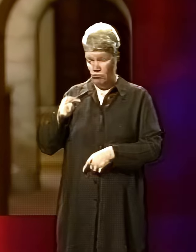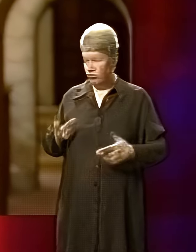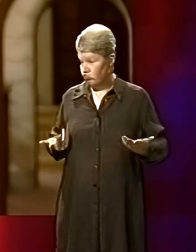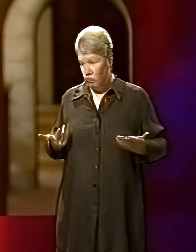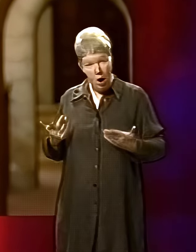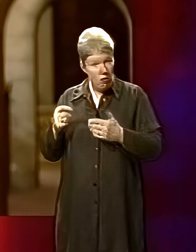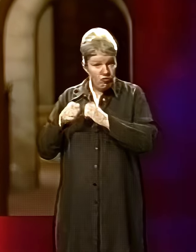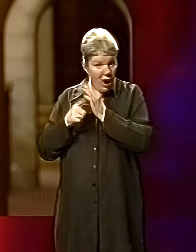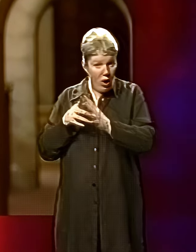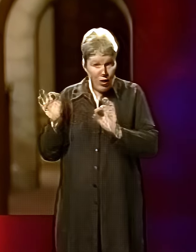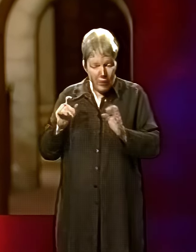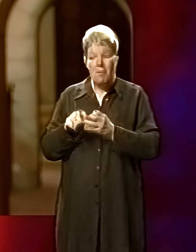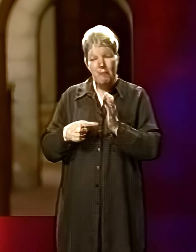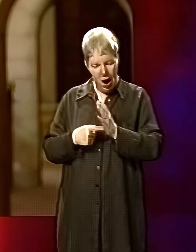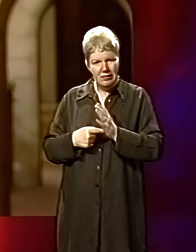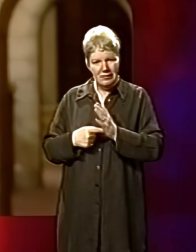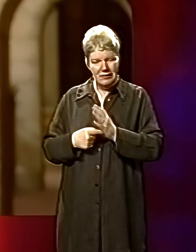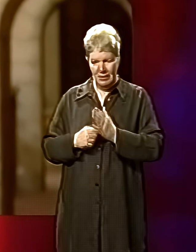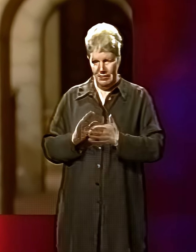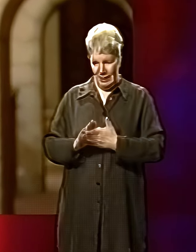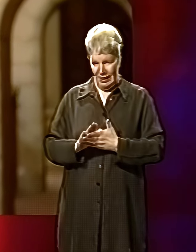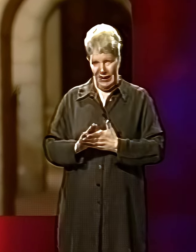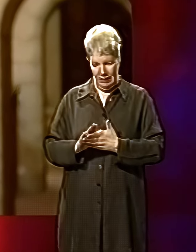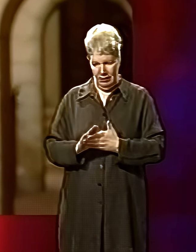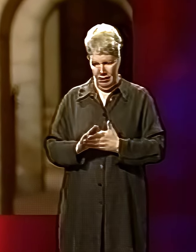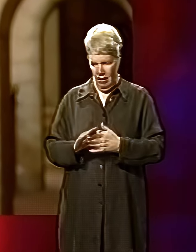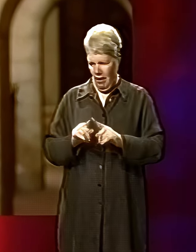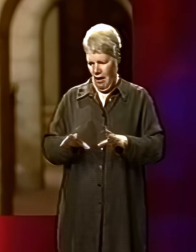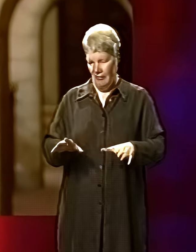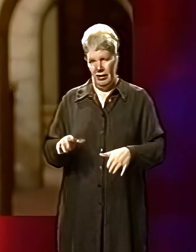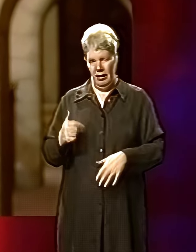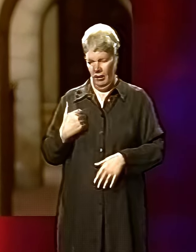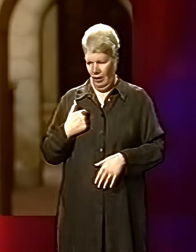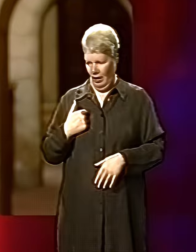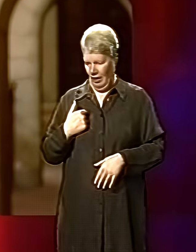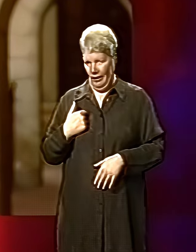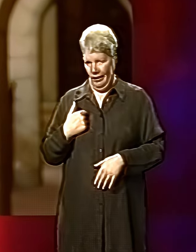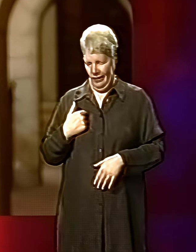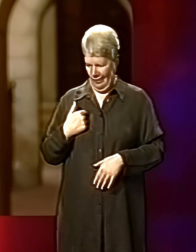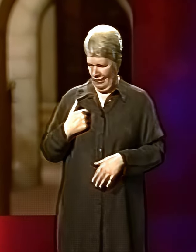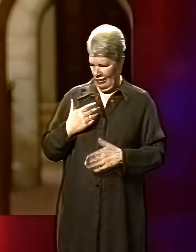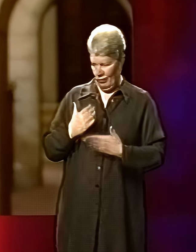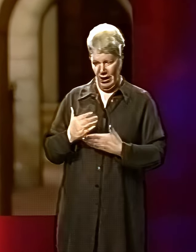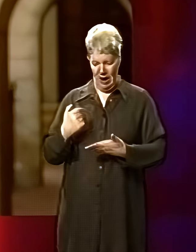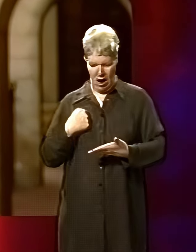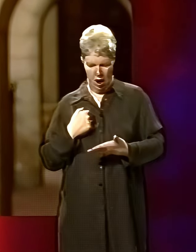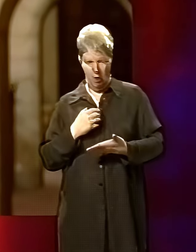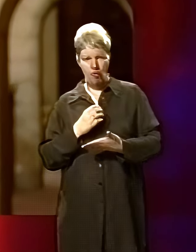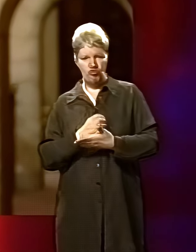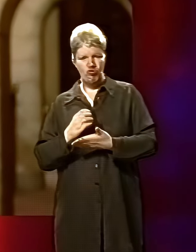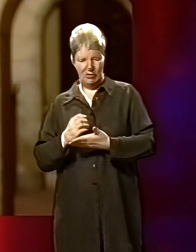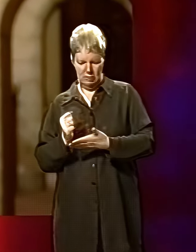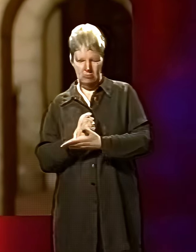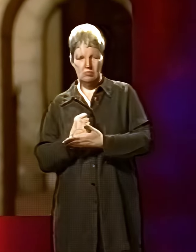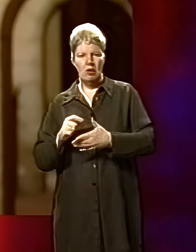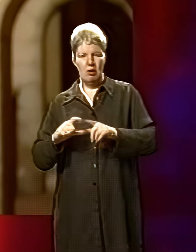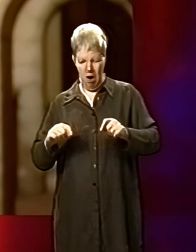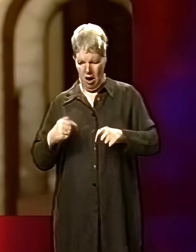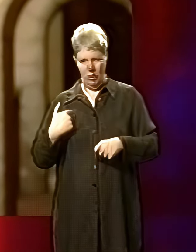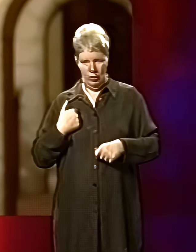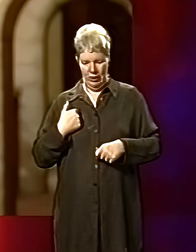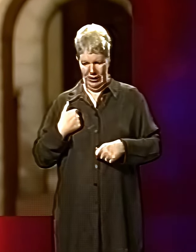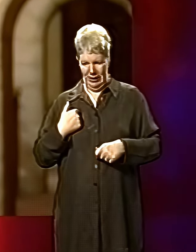not illegal, in effect, our credit cards are at the expense of the poorest, because they're being subsidised by those who are